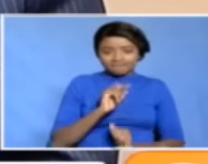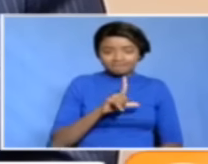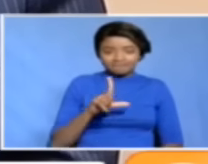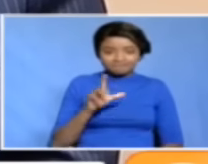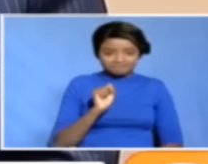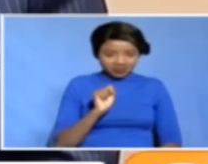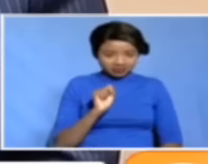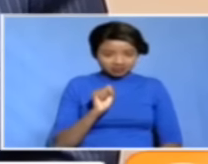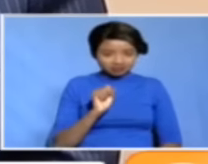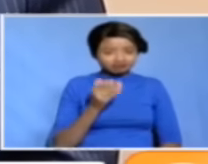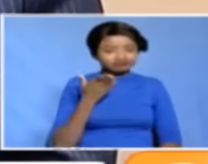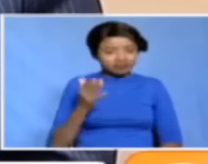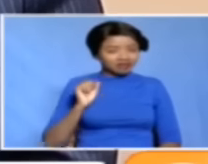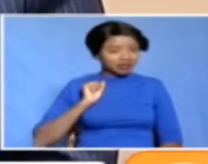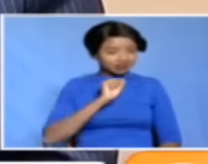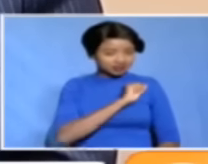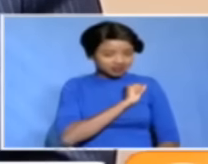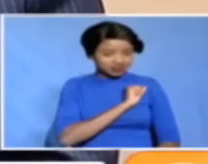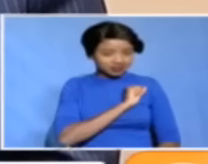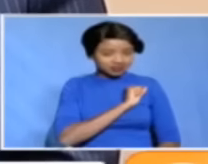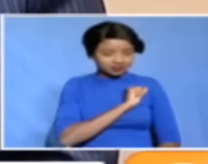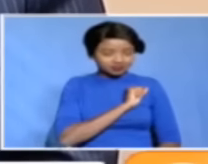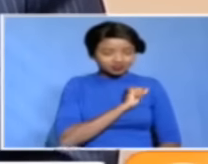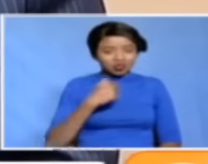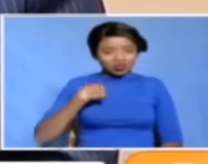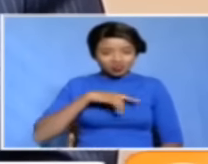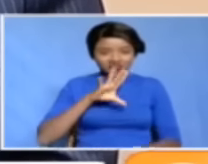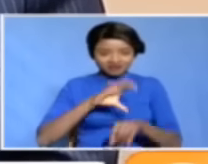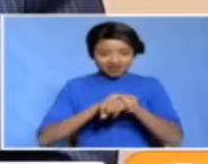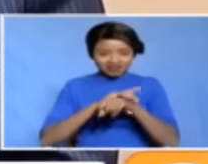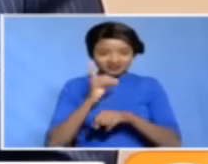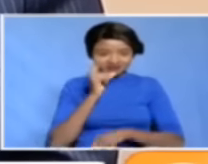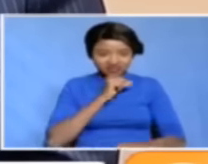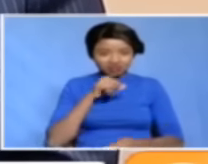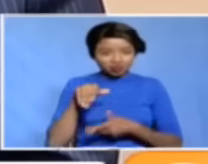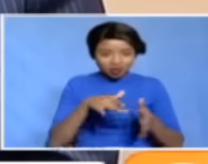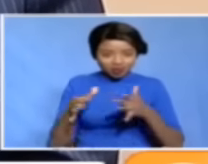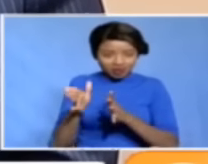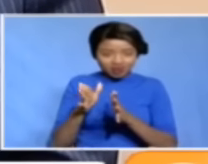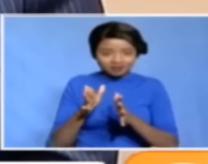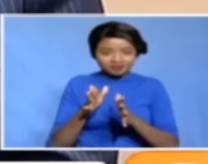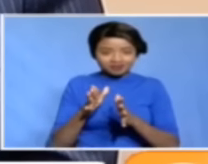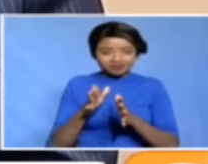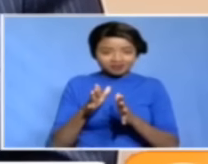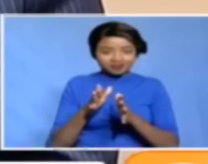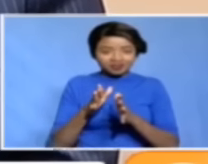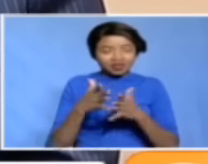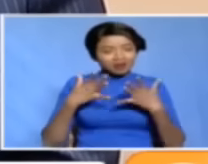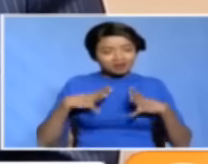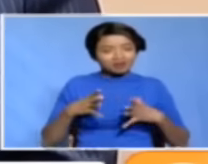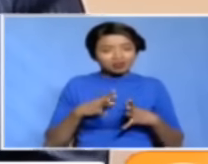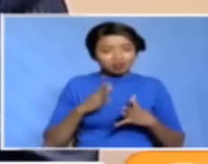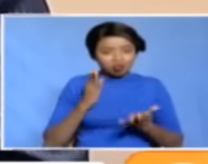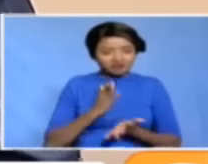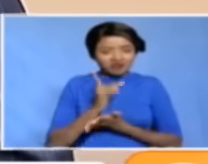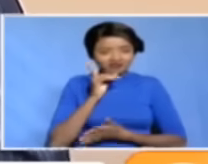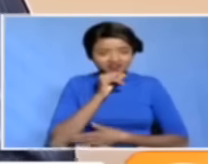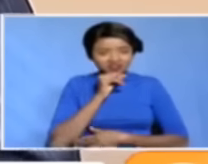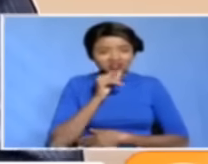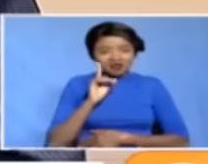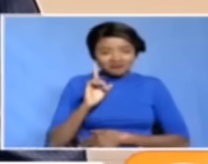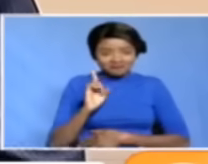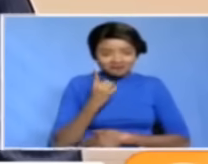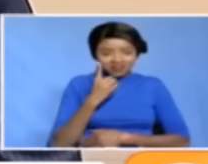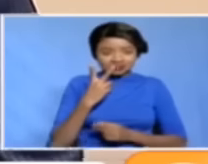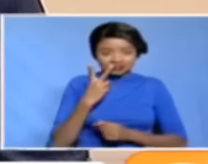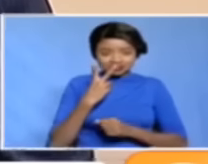Senate. So we have found a way. And the Senate colleagues have confirmed to us that in the first 2 weeks